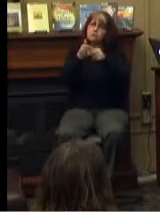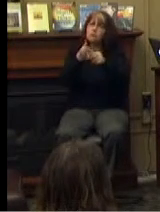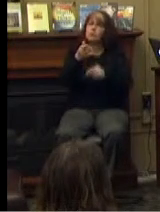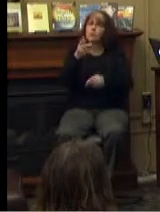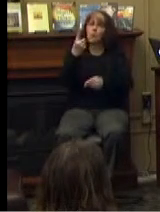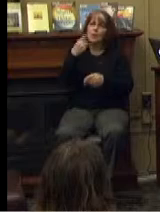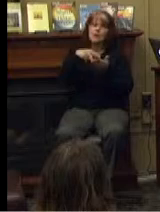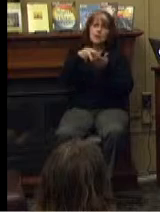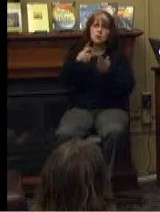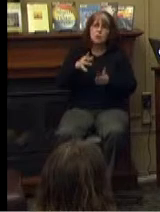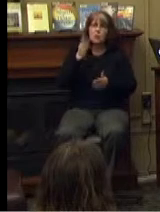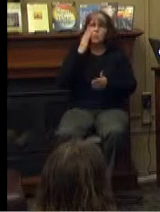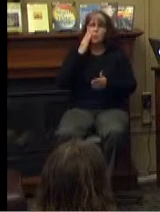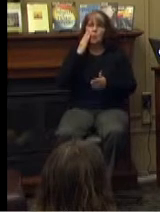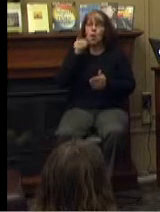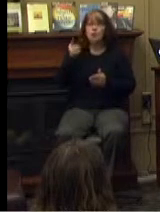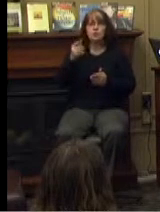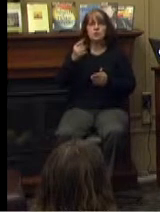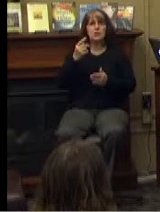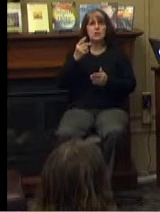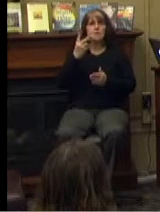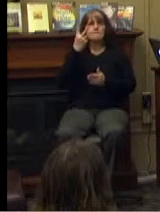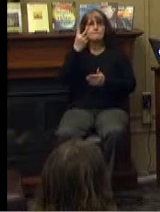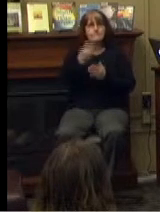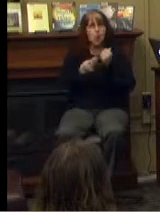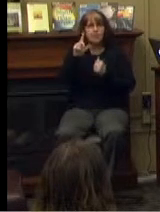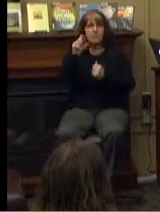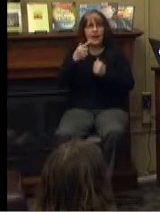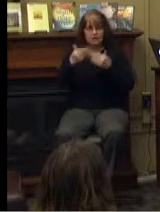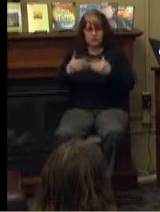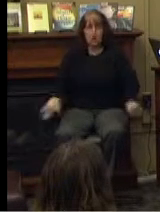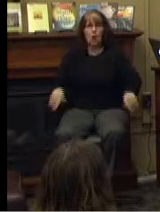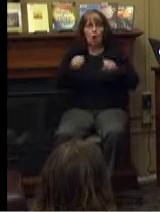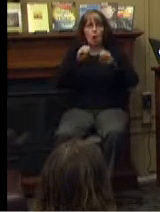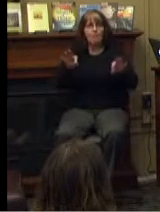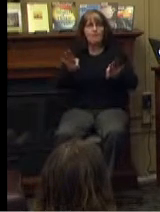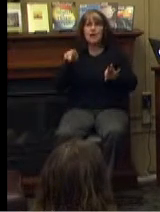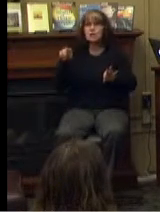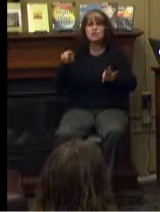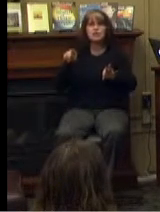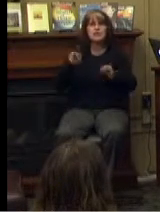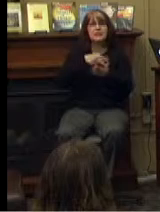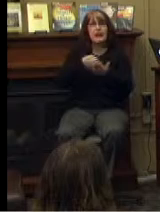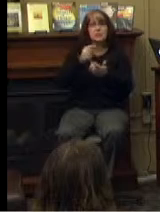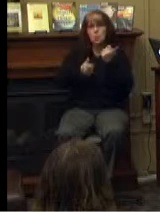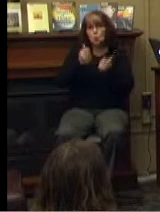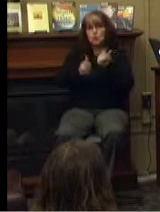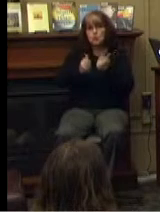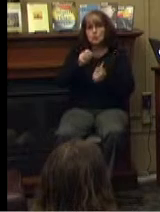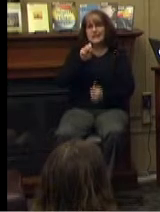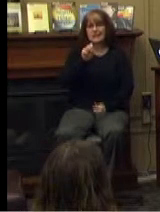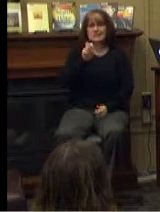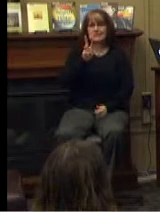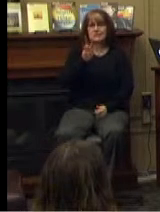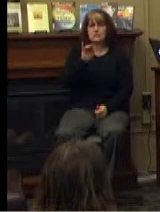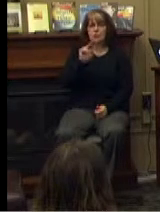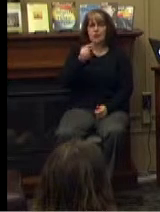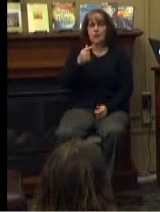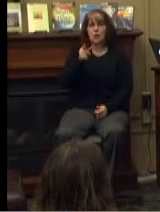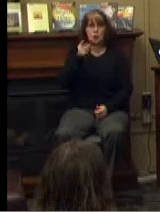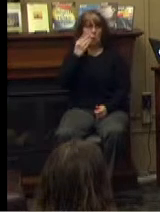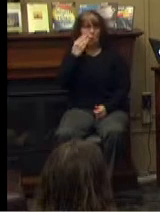I noticed was a double amputee. And she was doing the swing dance. And they were, now I don't know if you guys know that,